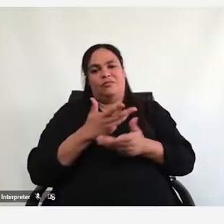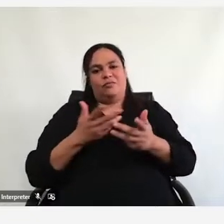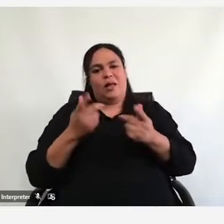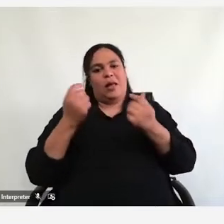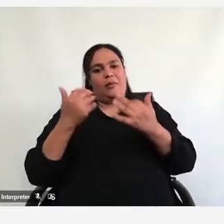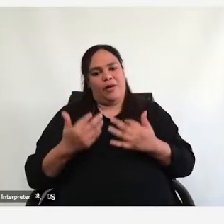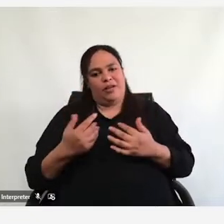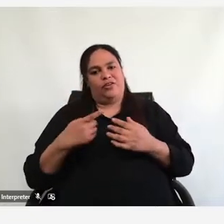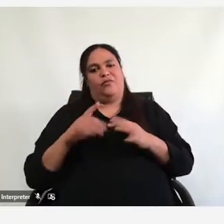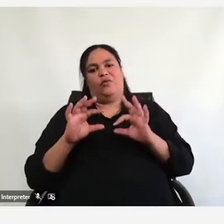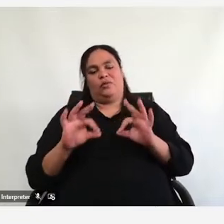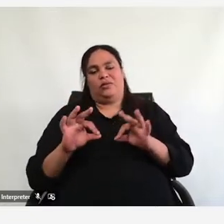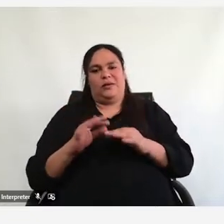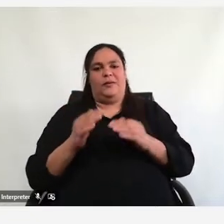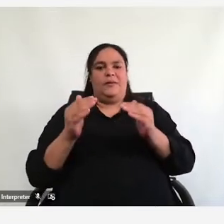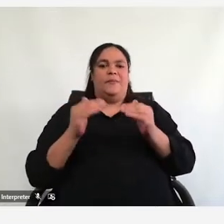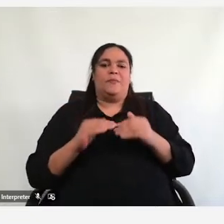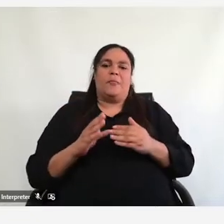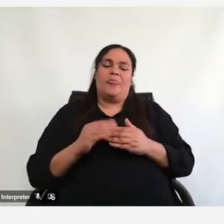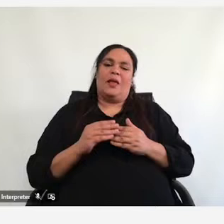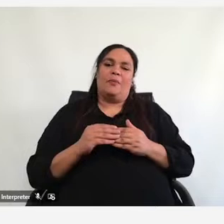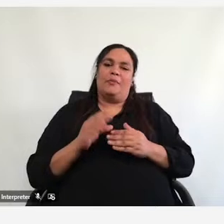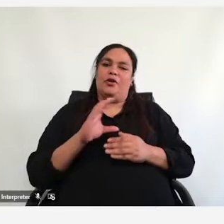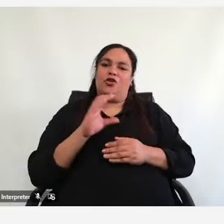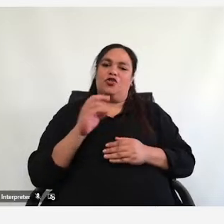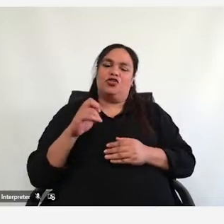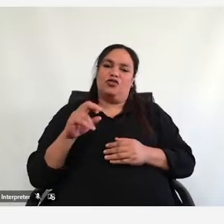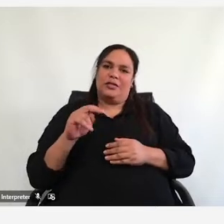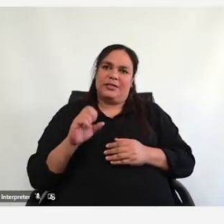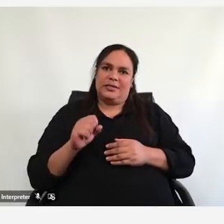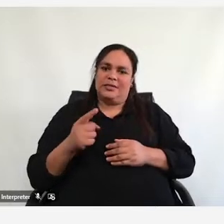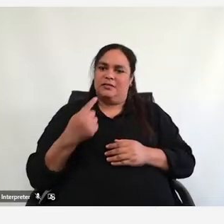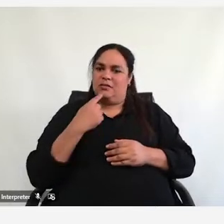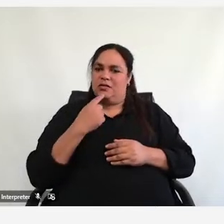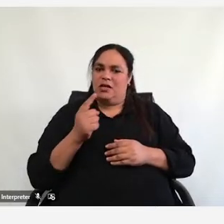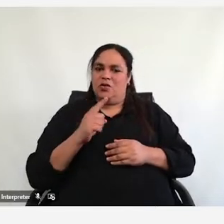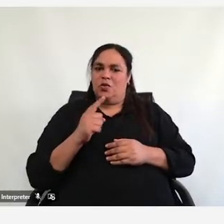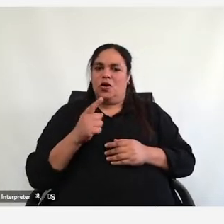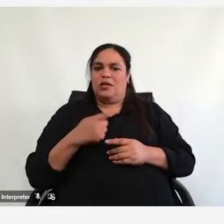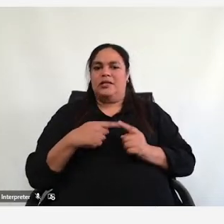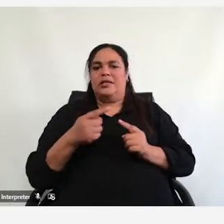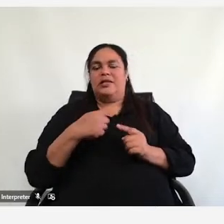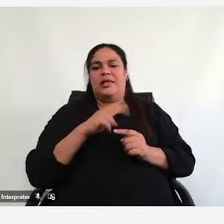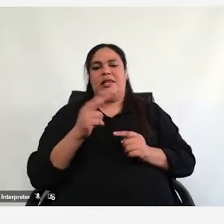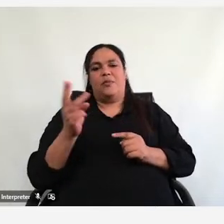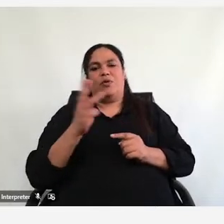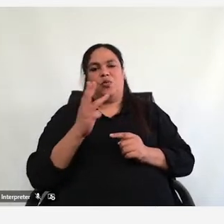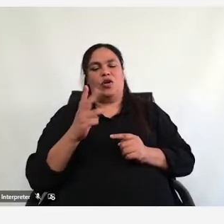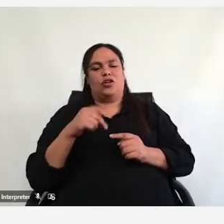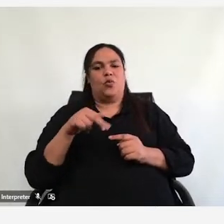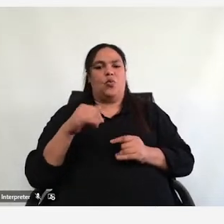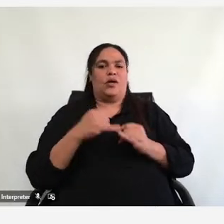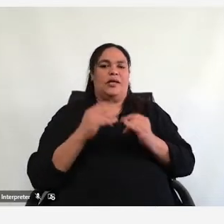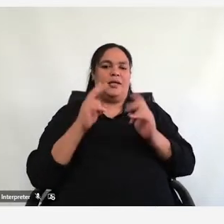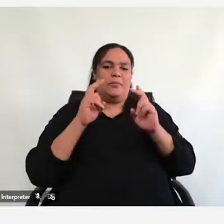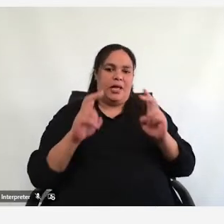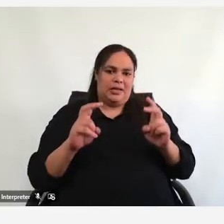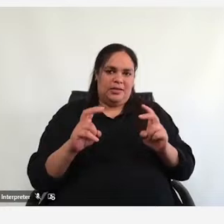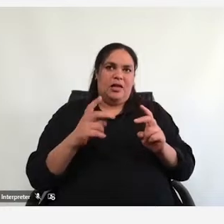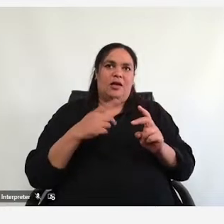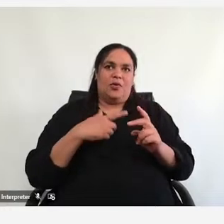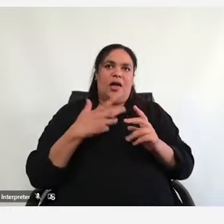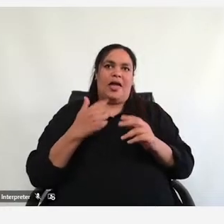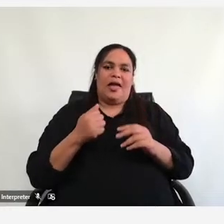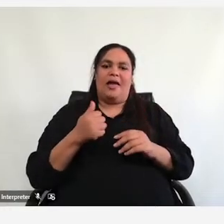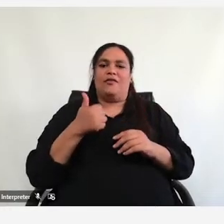budget for that. Member Christians mentioned incentives for neighborhood watches and walking buses. We do have